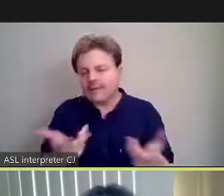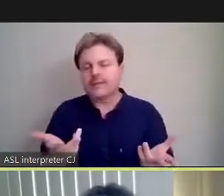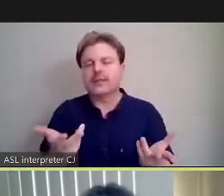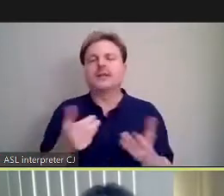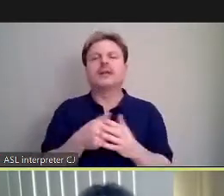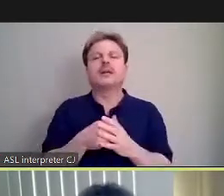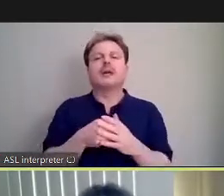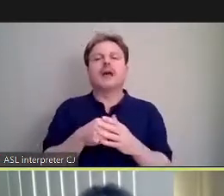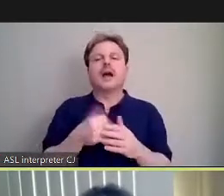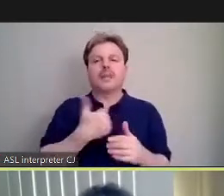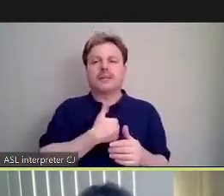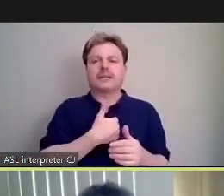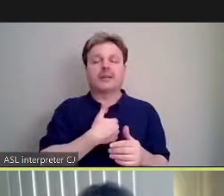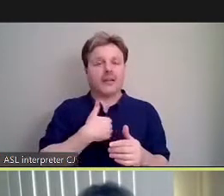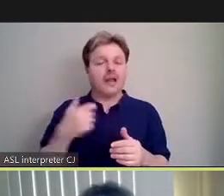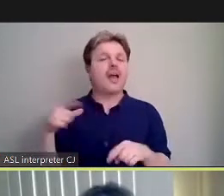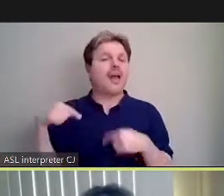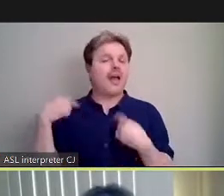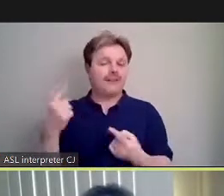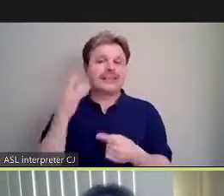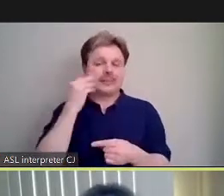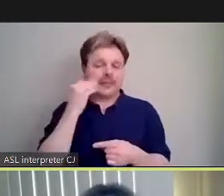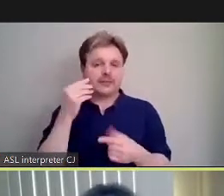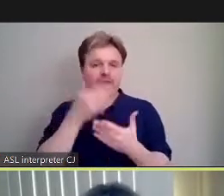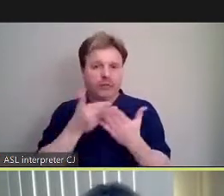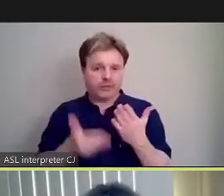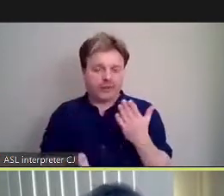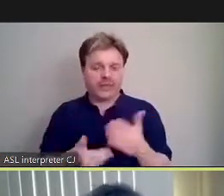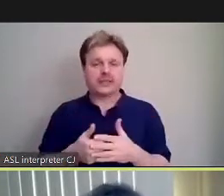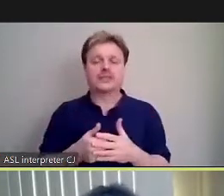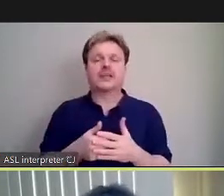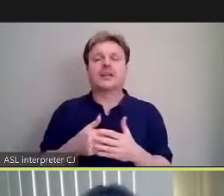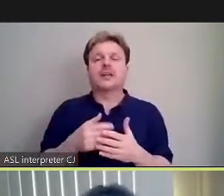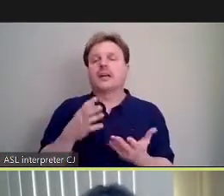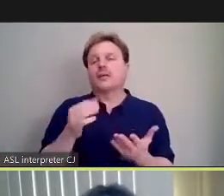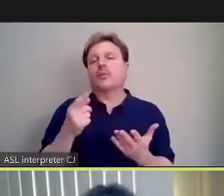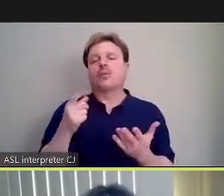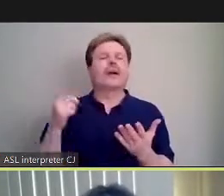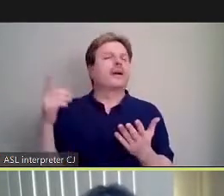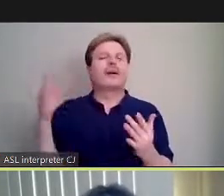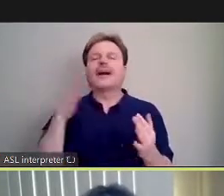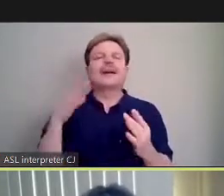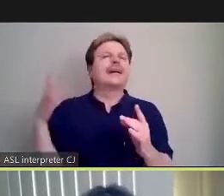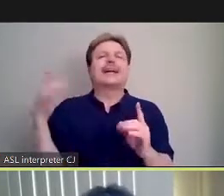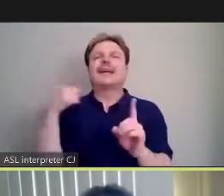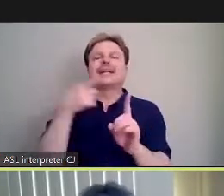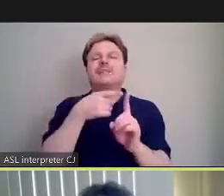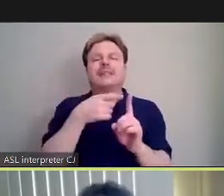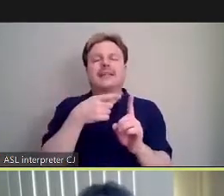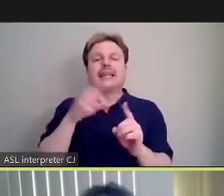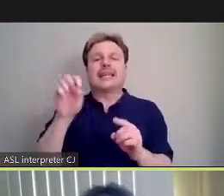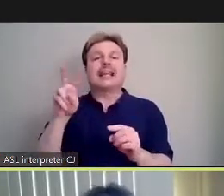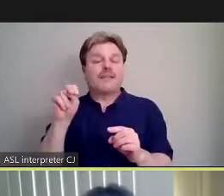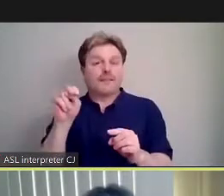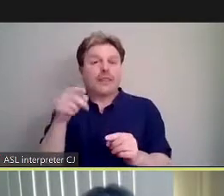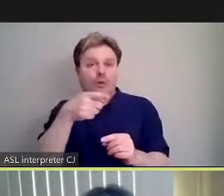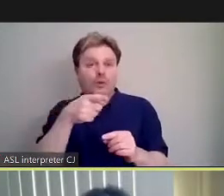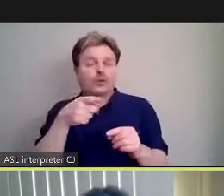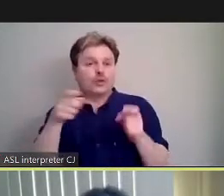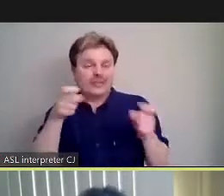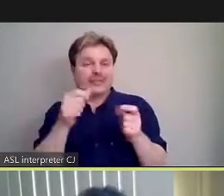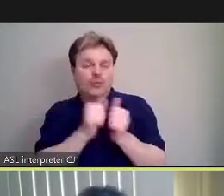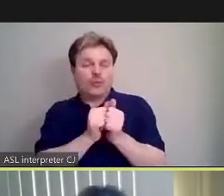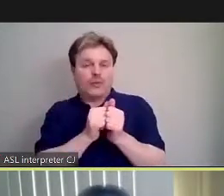I myself have experienced those things where it gets to the point where even though you're dealing with some